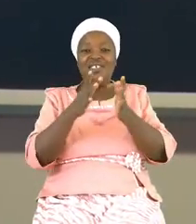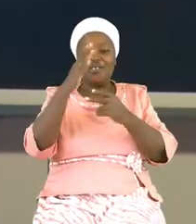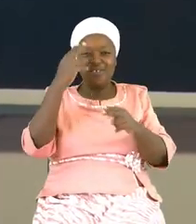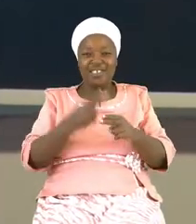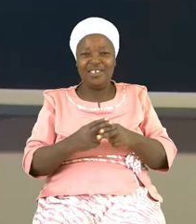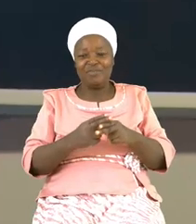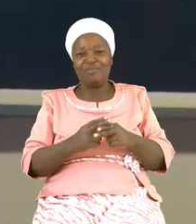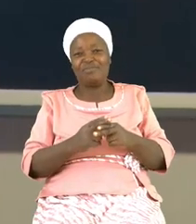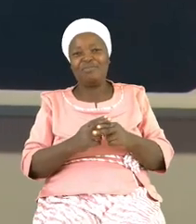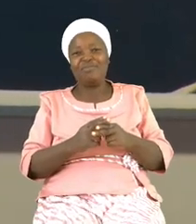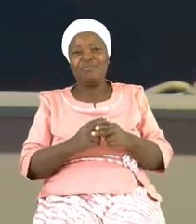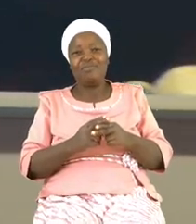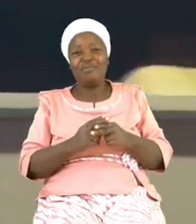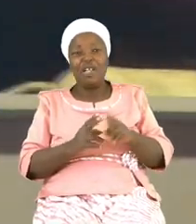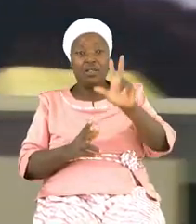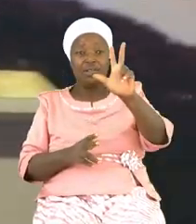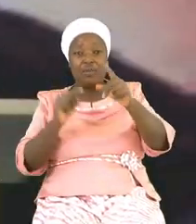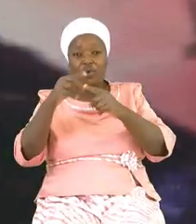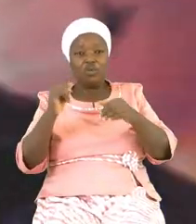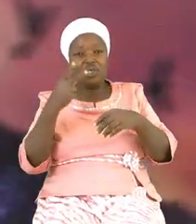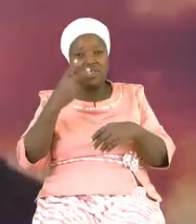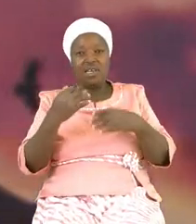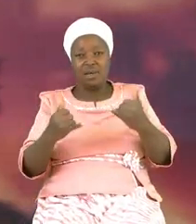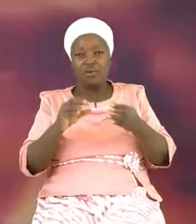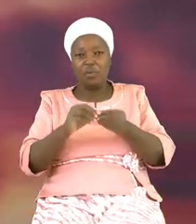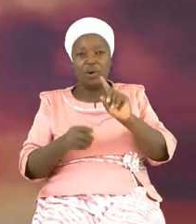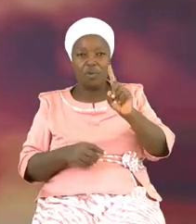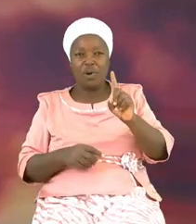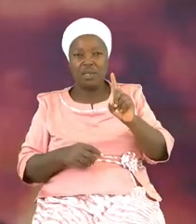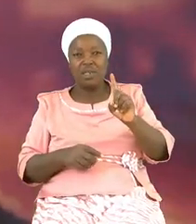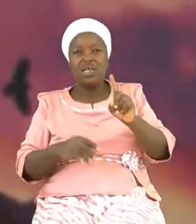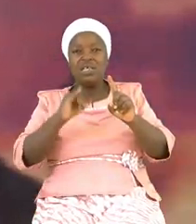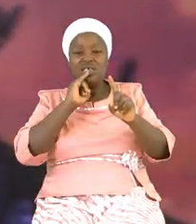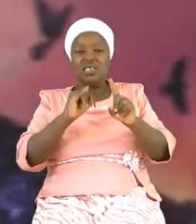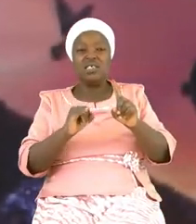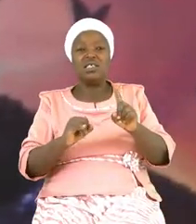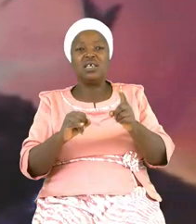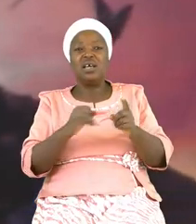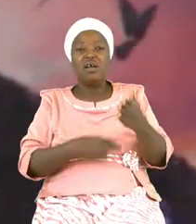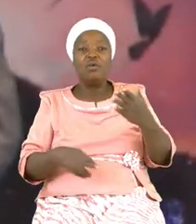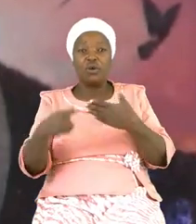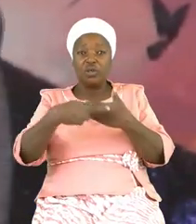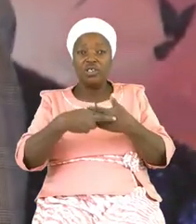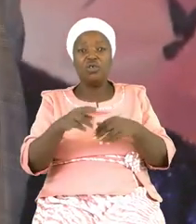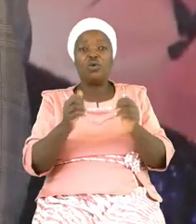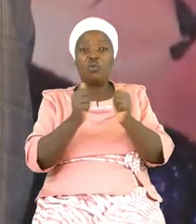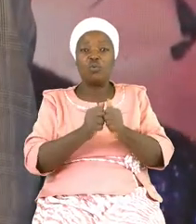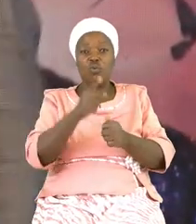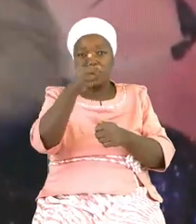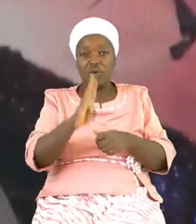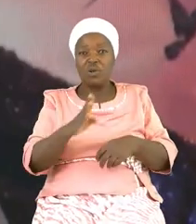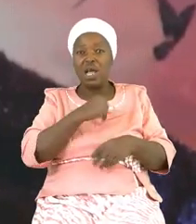Amen. Three things we're looking at. Number one, reconciliation with God and peace through